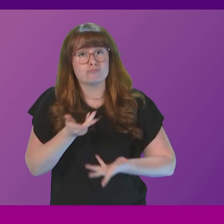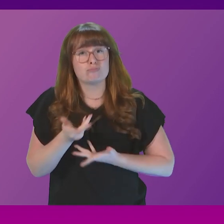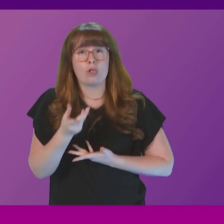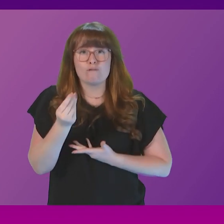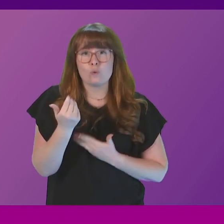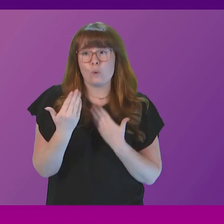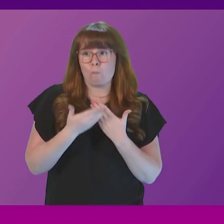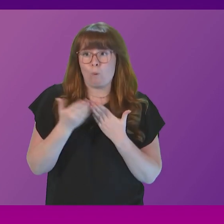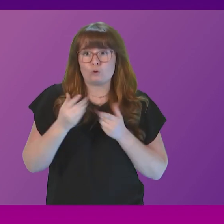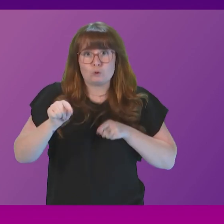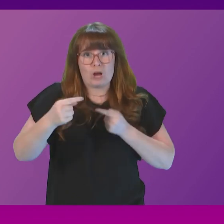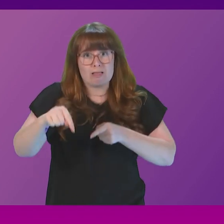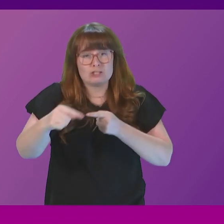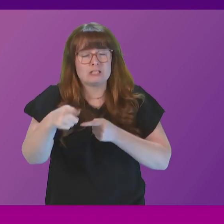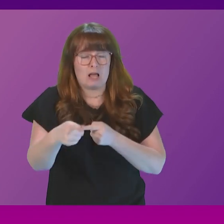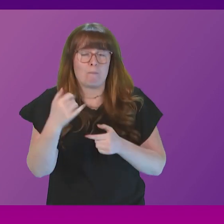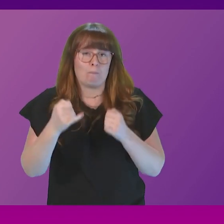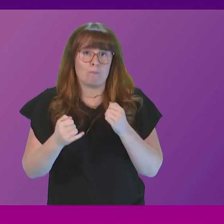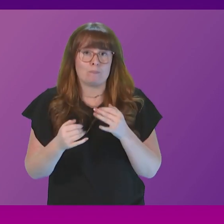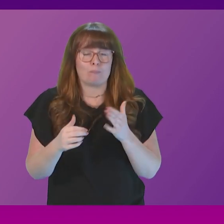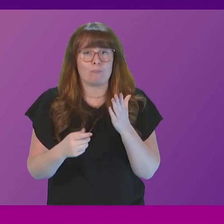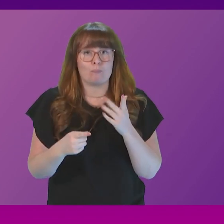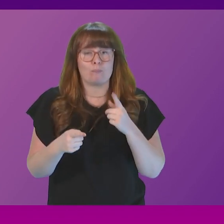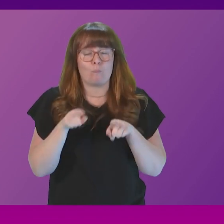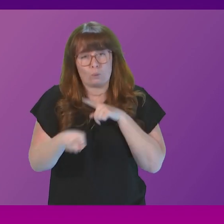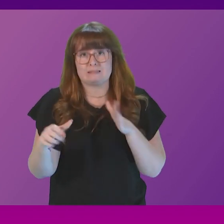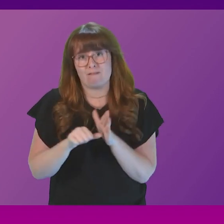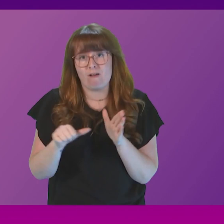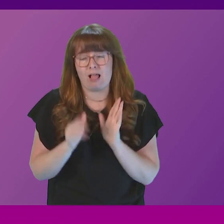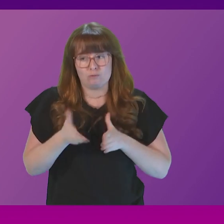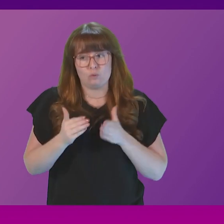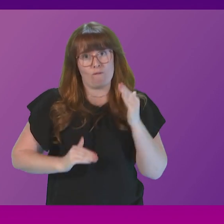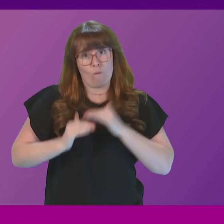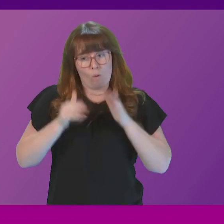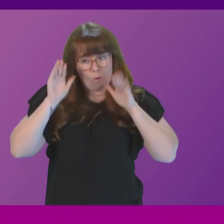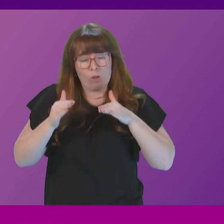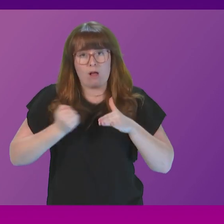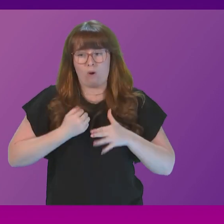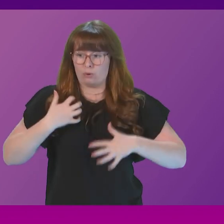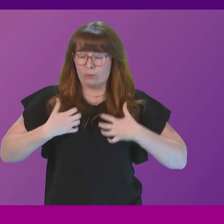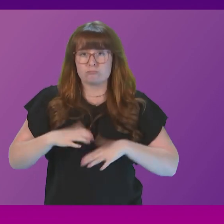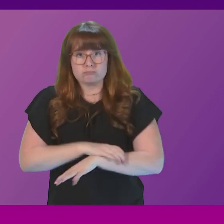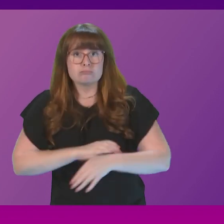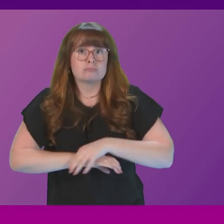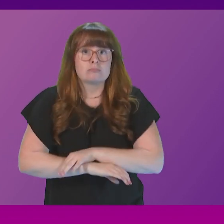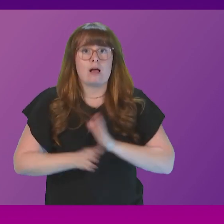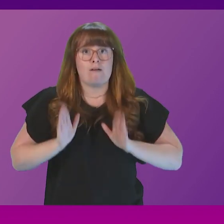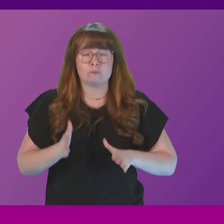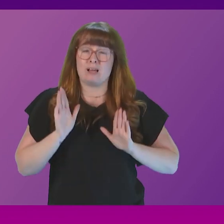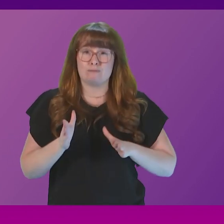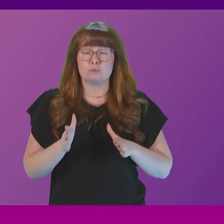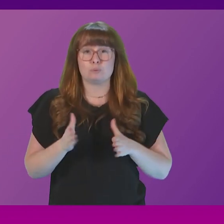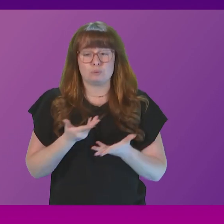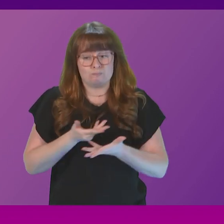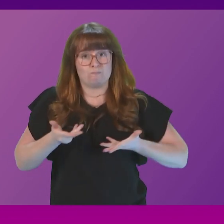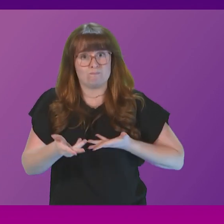couple of hurdles that are sometimes the most difficult to overcome, where you've got to absolutely concentrate your effort and frankly, where there's got to be compromises